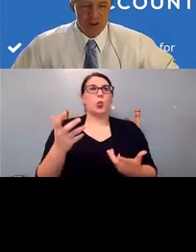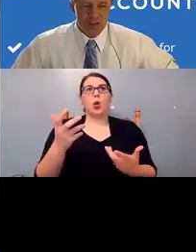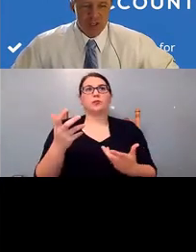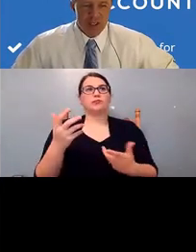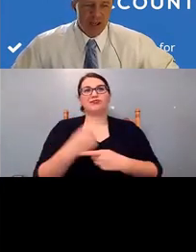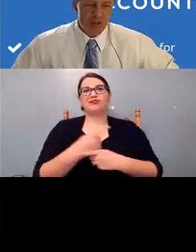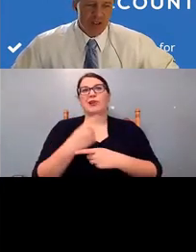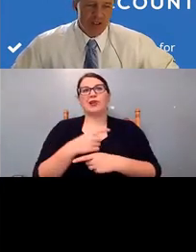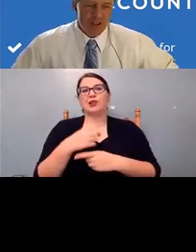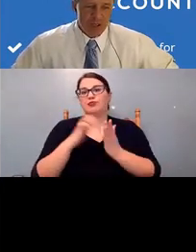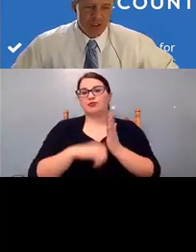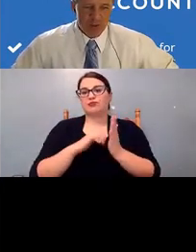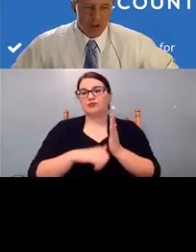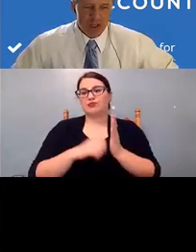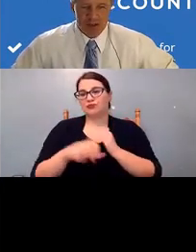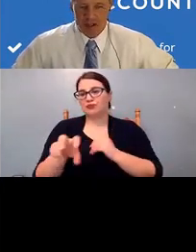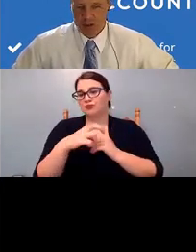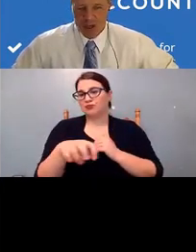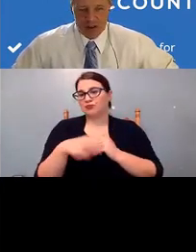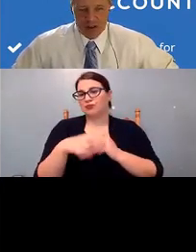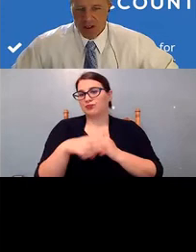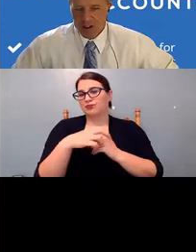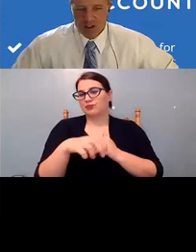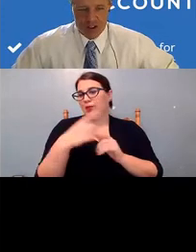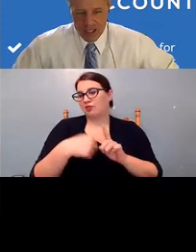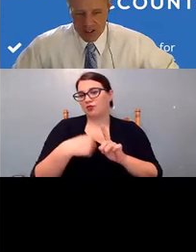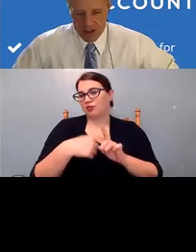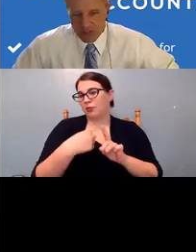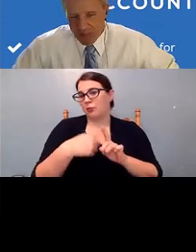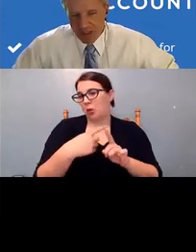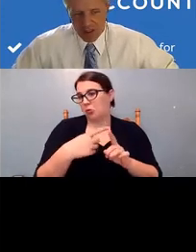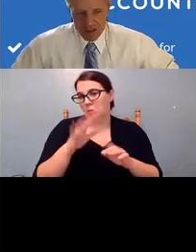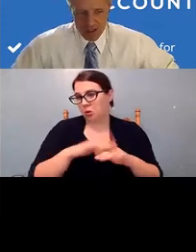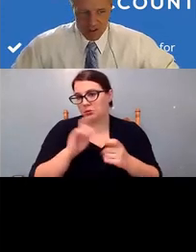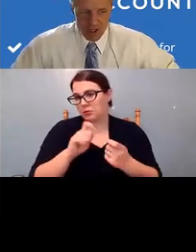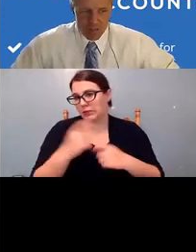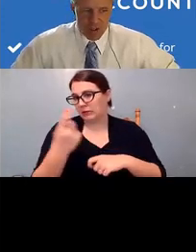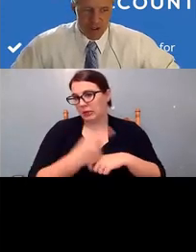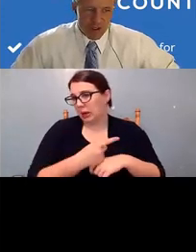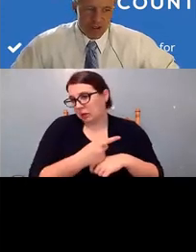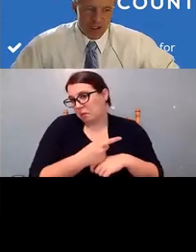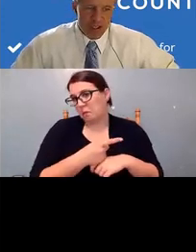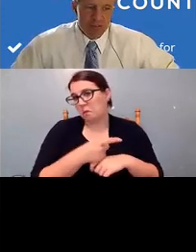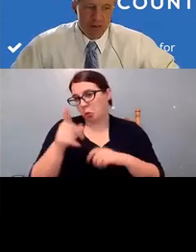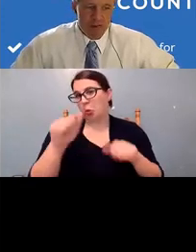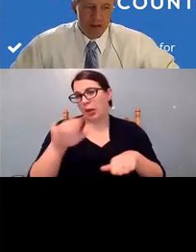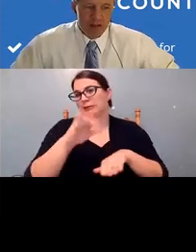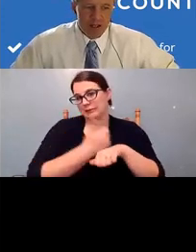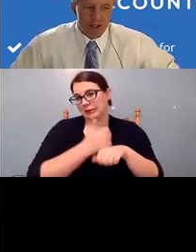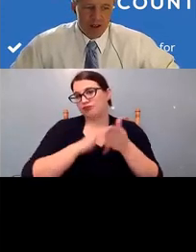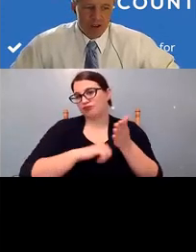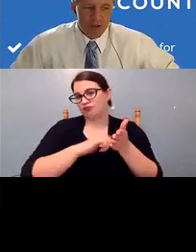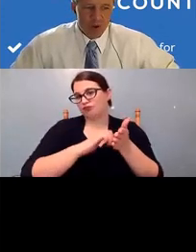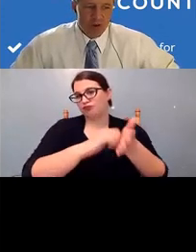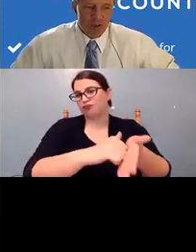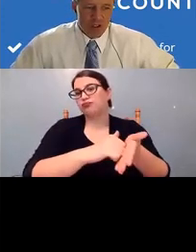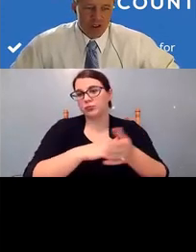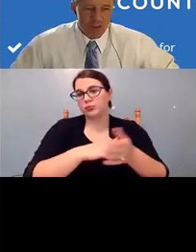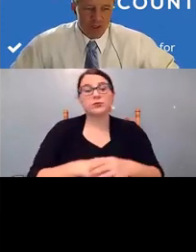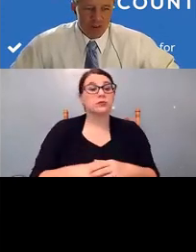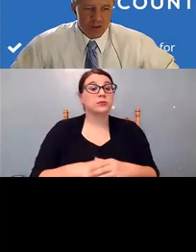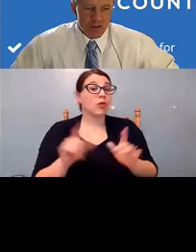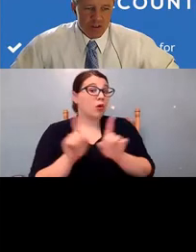money from that account into my stable account every month on a certain date. That is an option you can set up. And then also